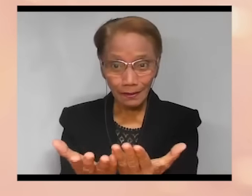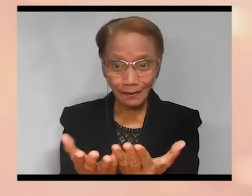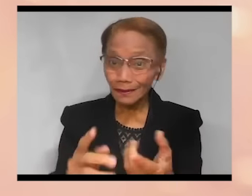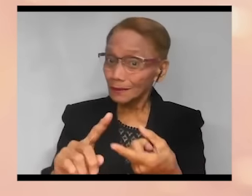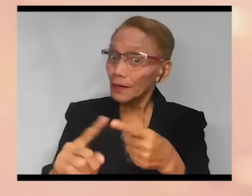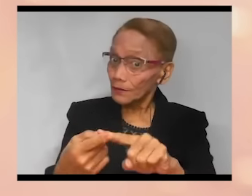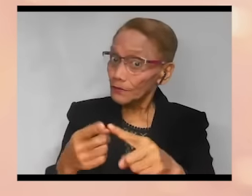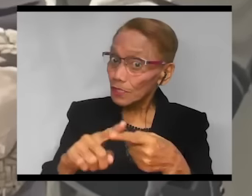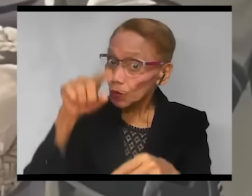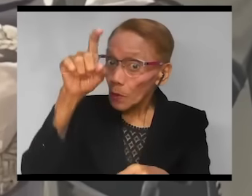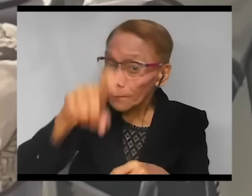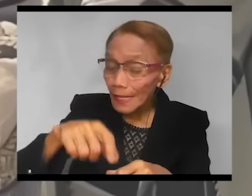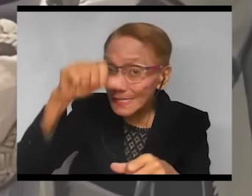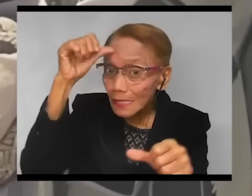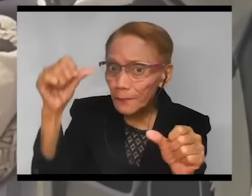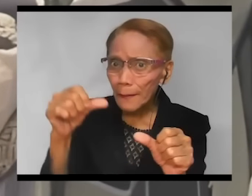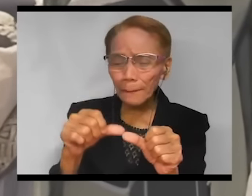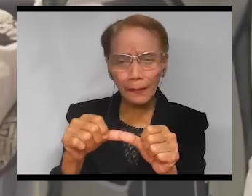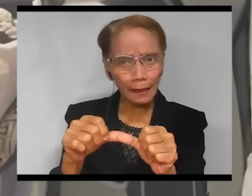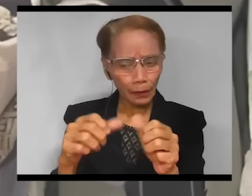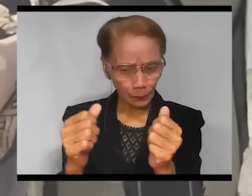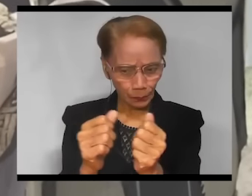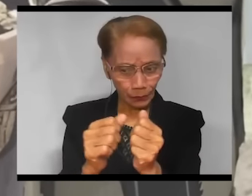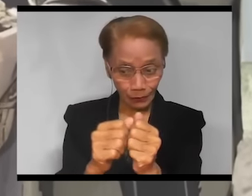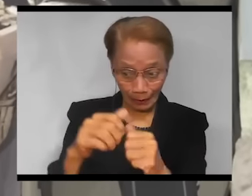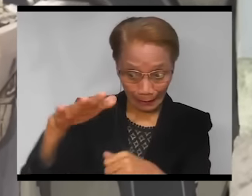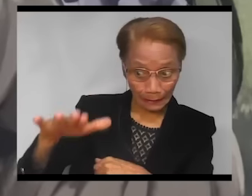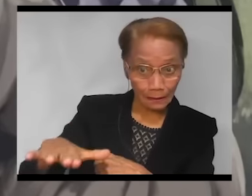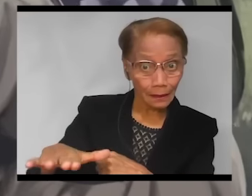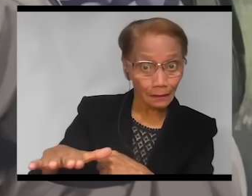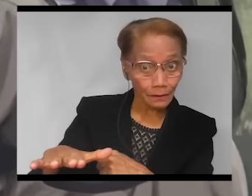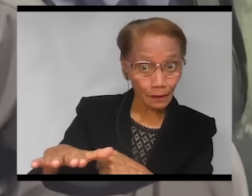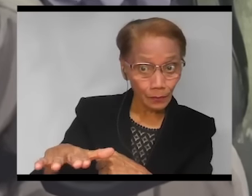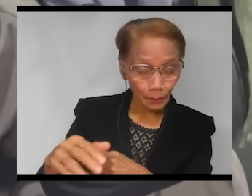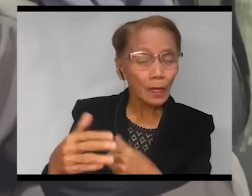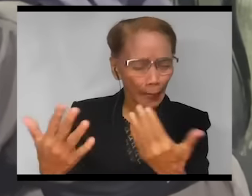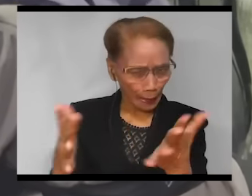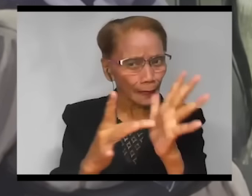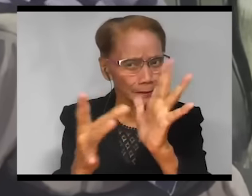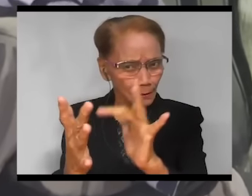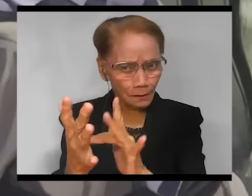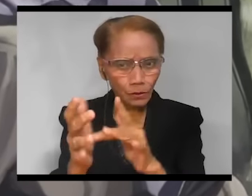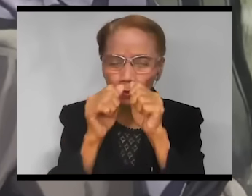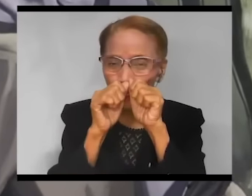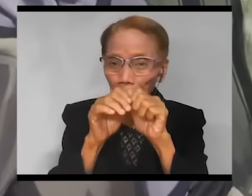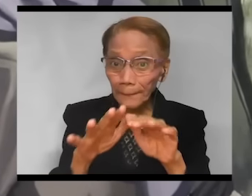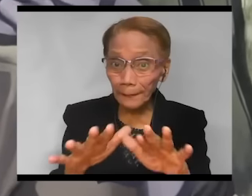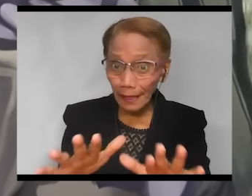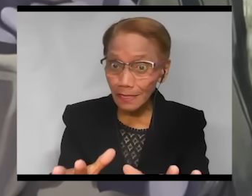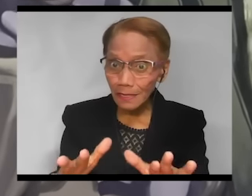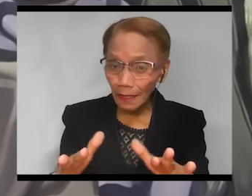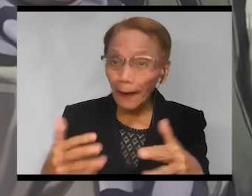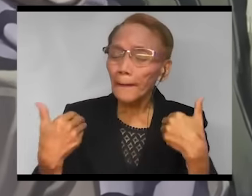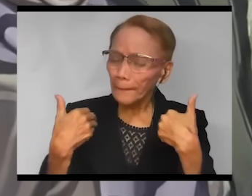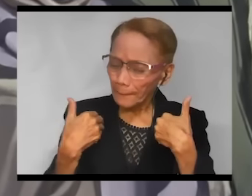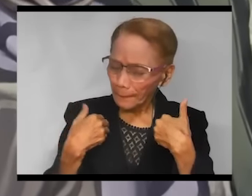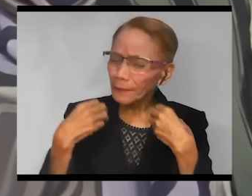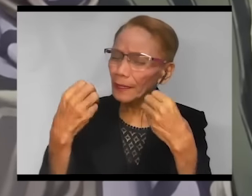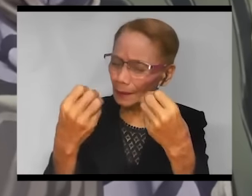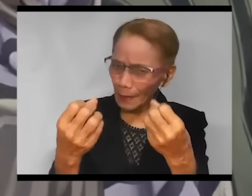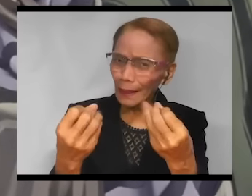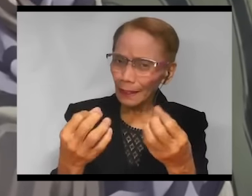we must remember that with the generosity of the boy and Jesus' blessing, there was abundant